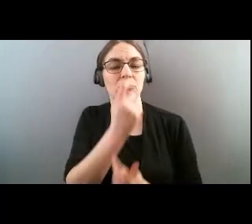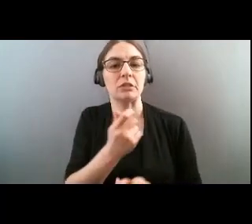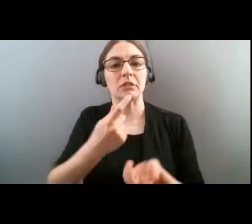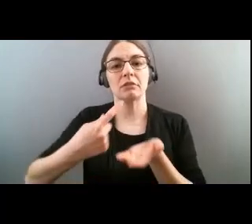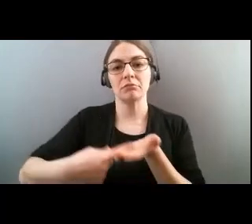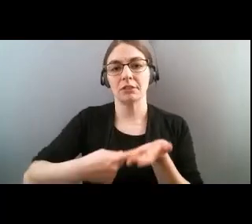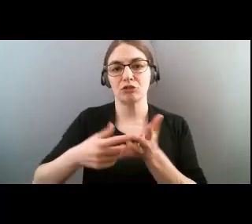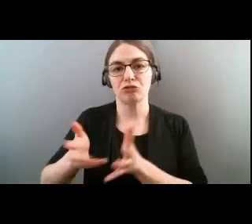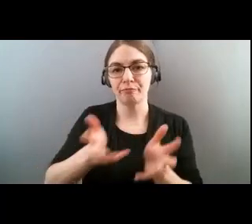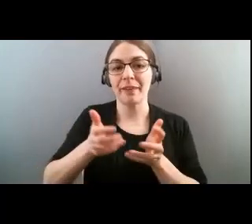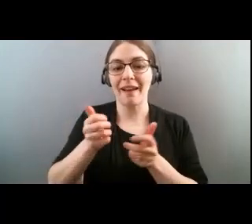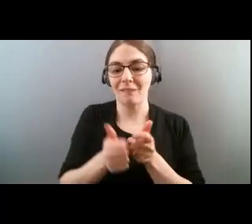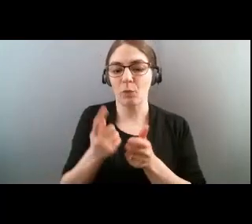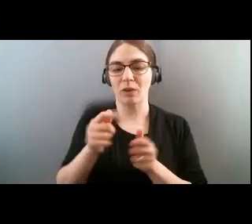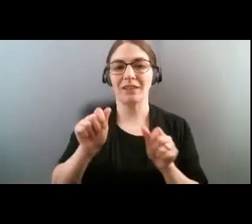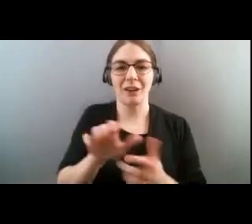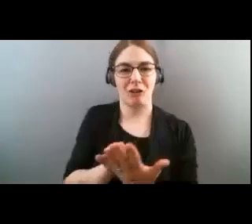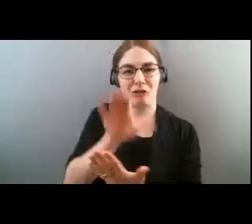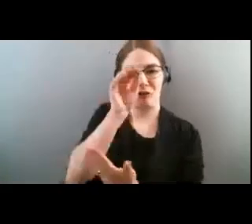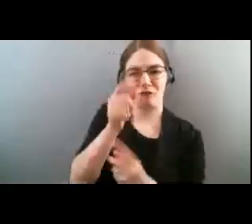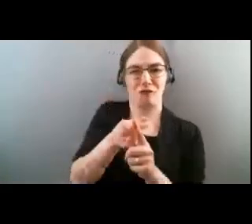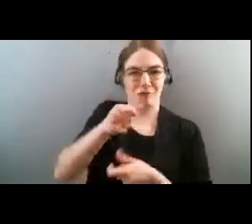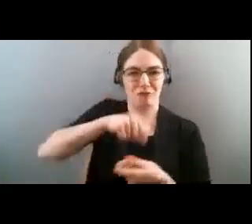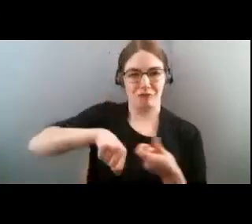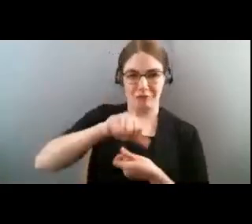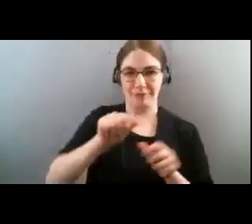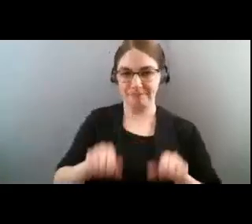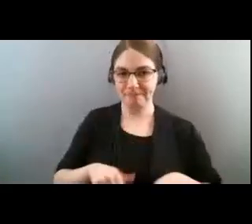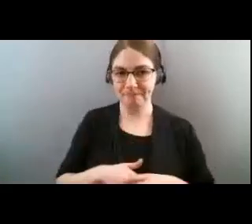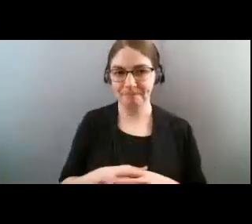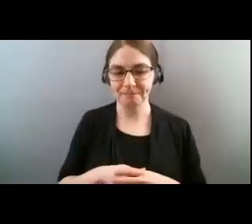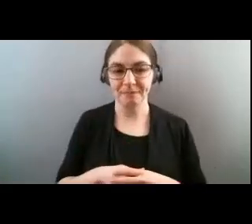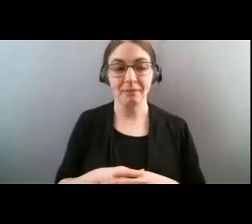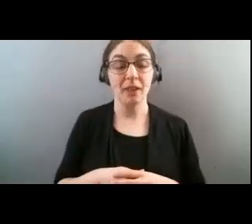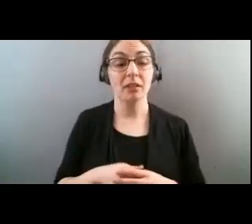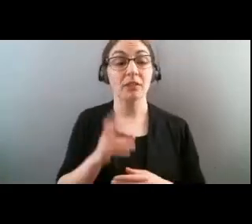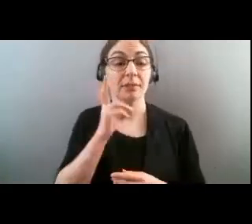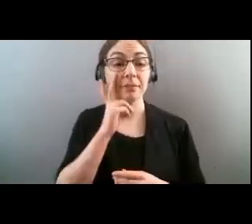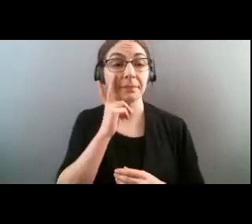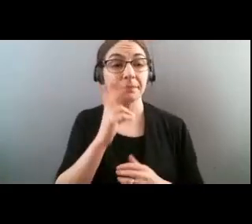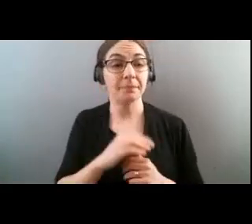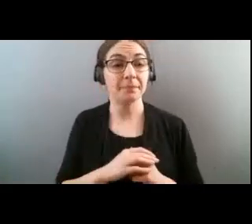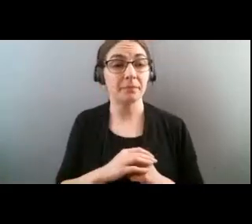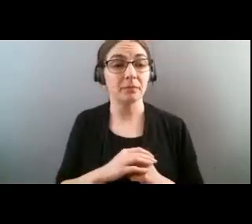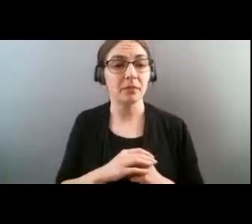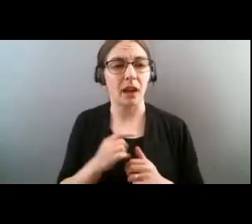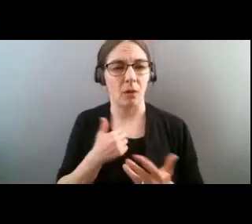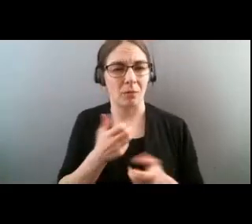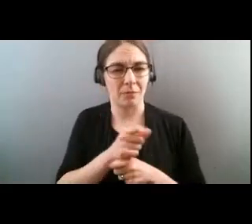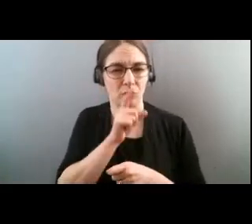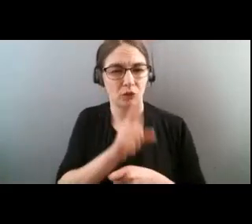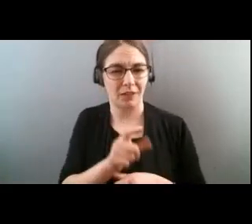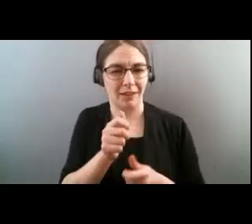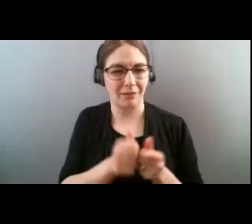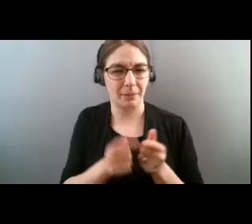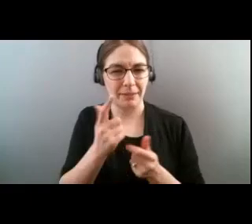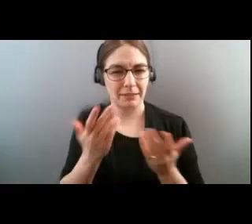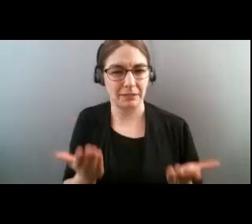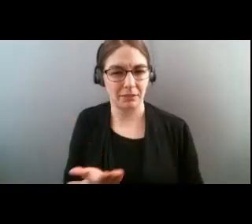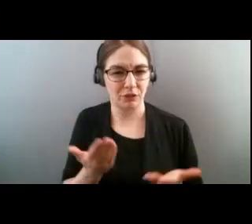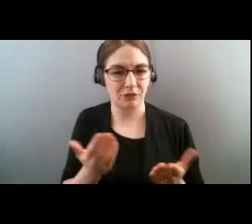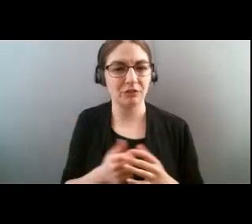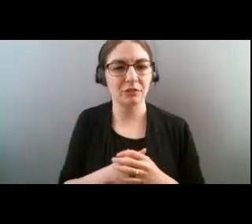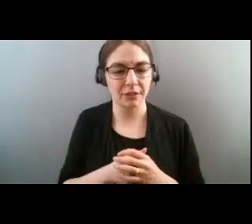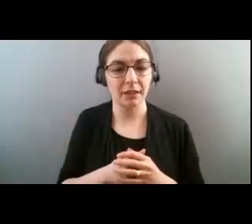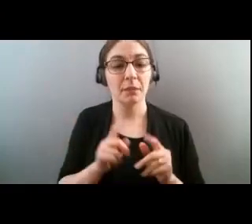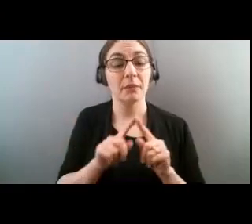each other. So let me see Let me make sure that everyone is here, but